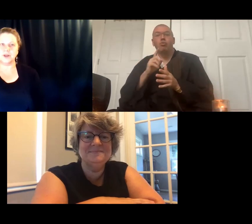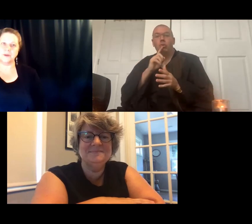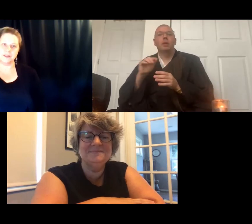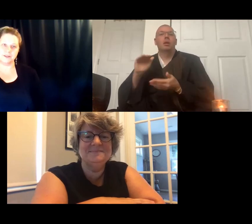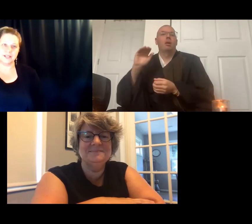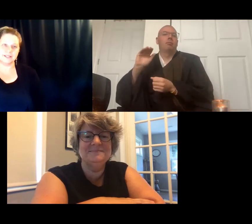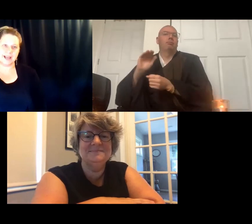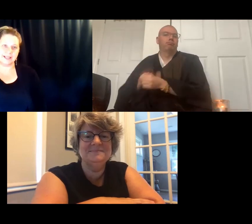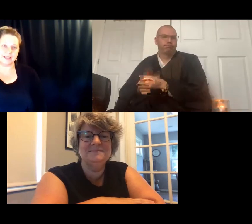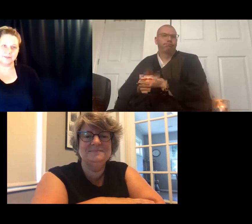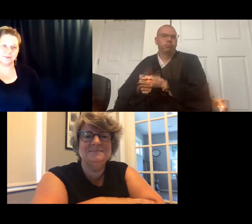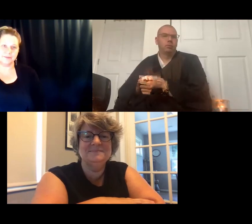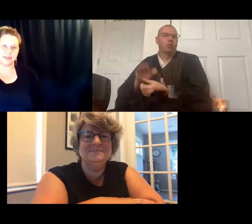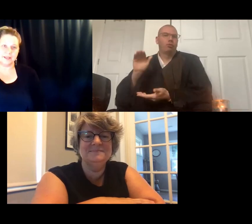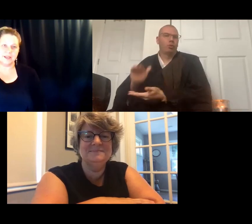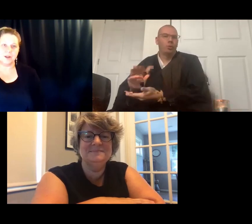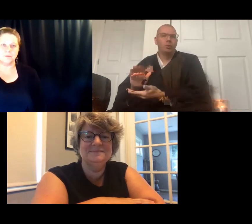we know when there's anxiety,